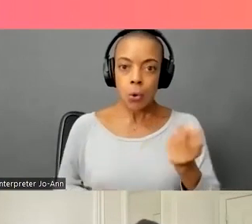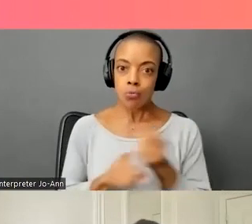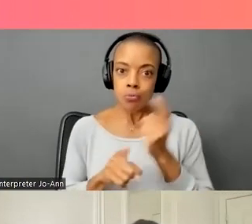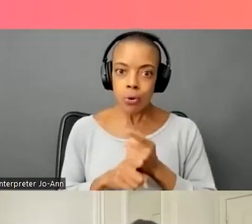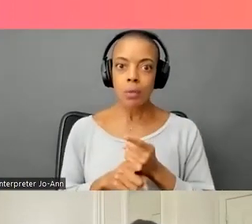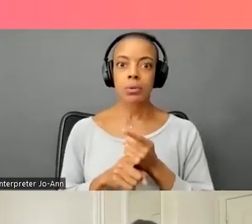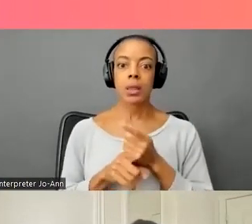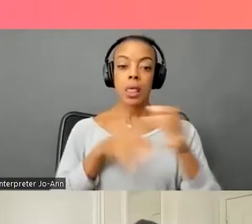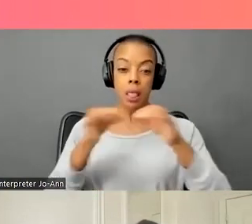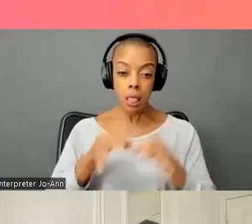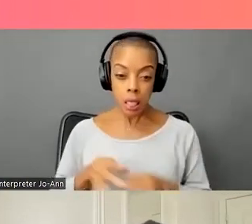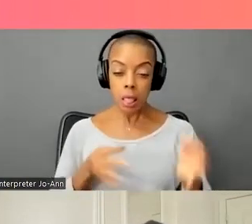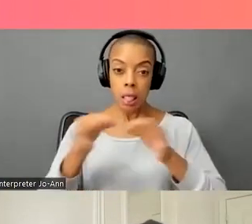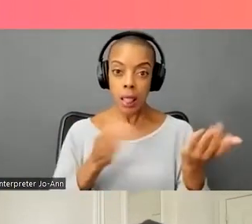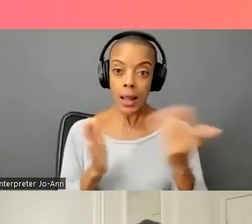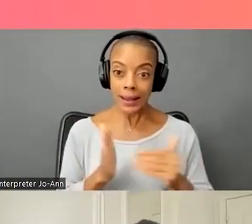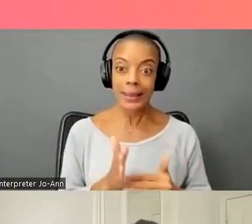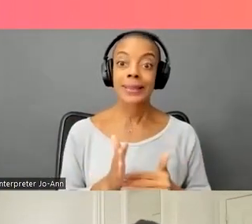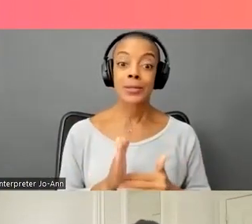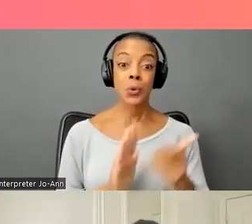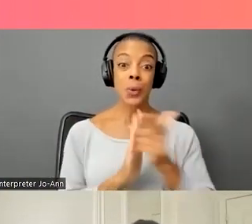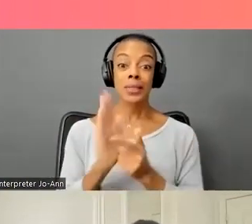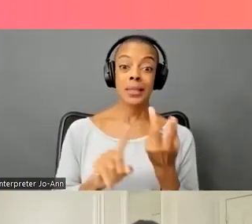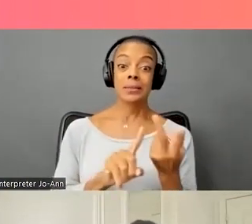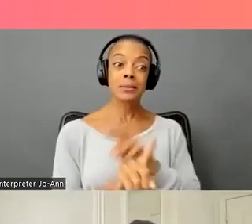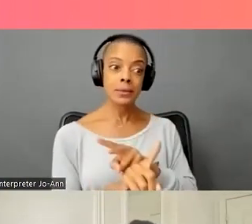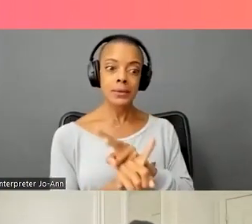from a legal perspective, getting justice can also be hindered.